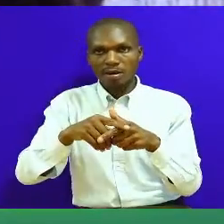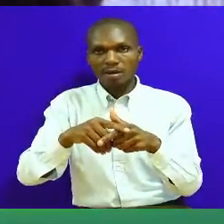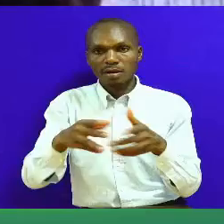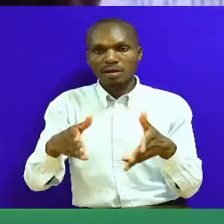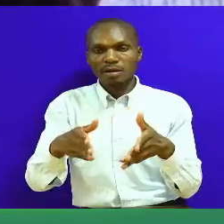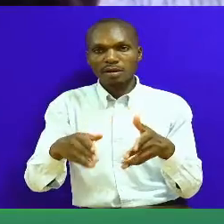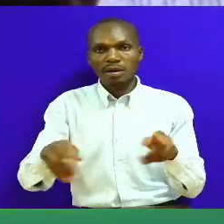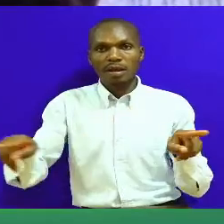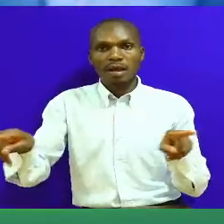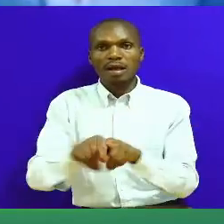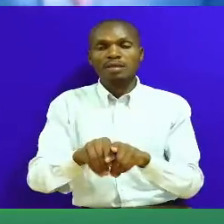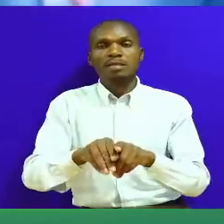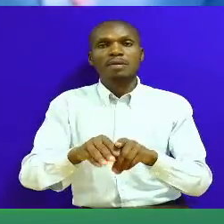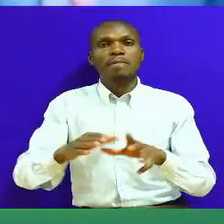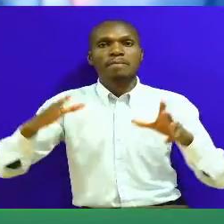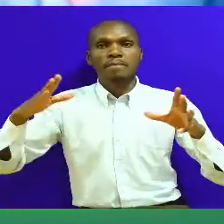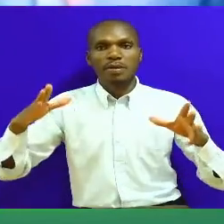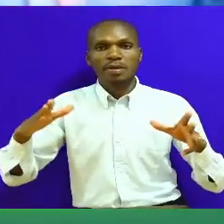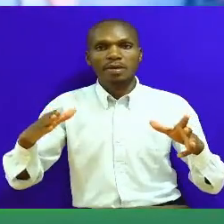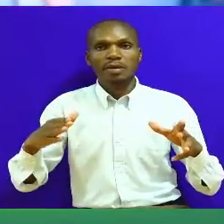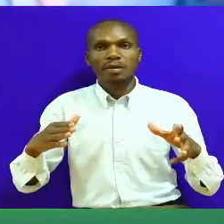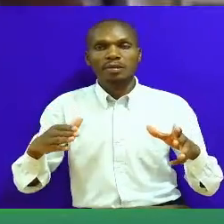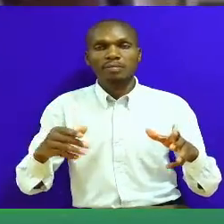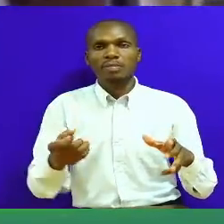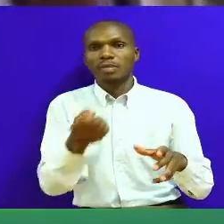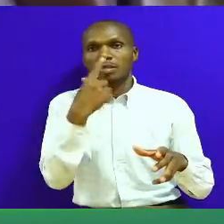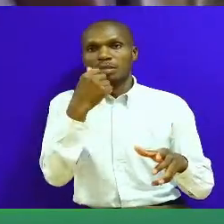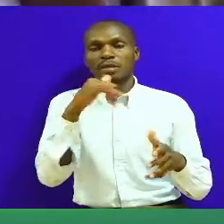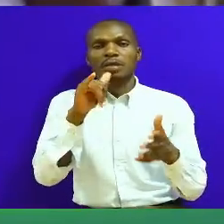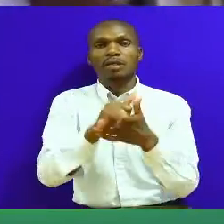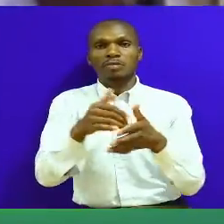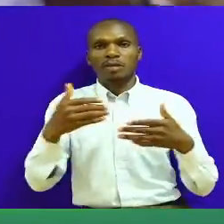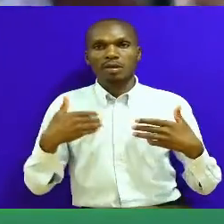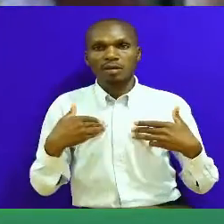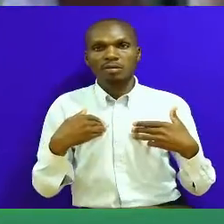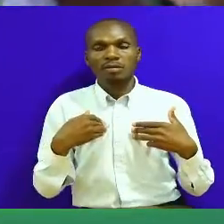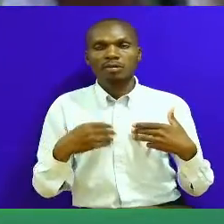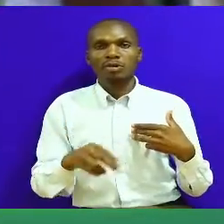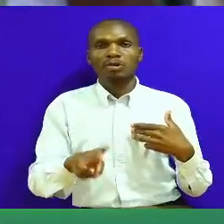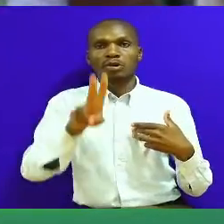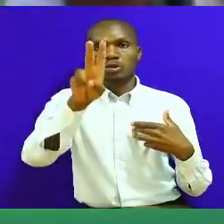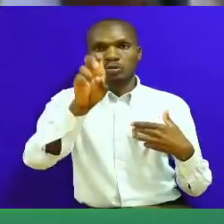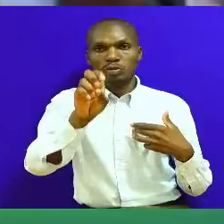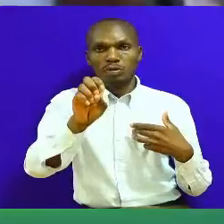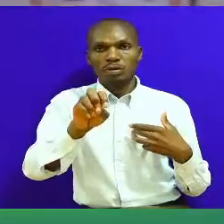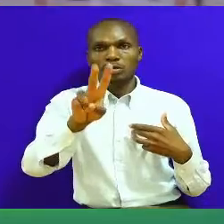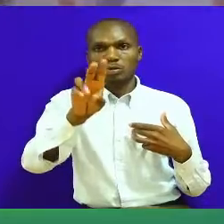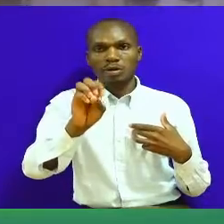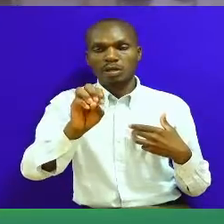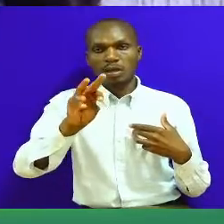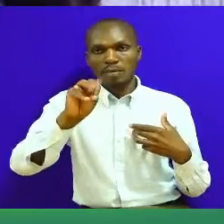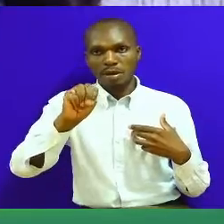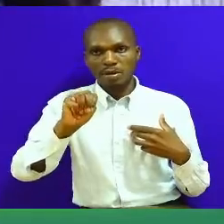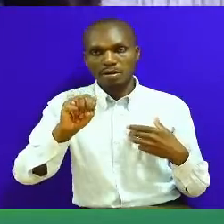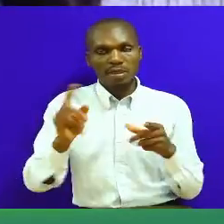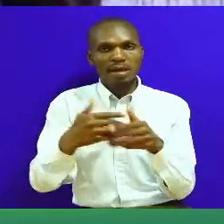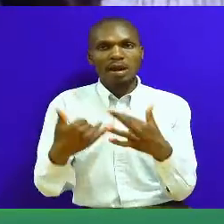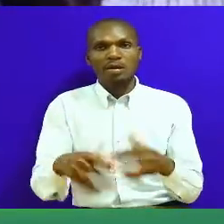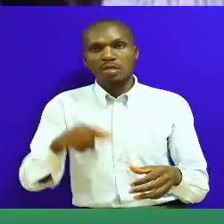has really been a great partner. So the medicines we brought is around 20 million, and the governor have already also promised